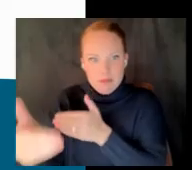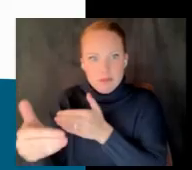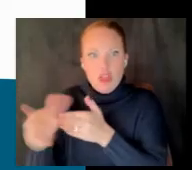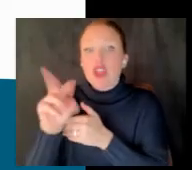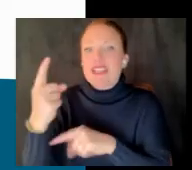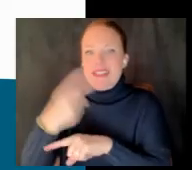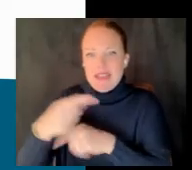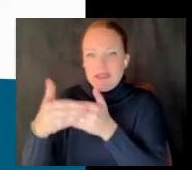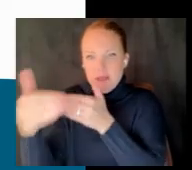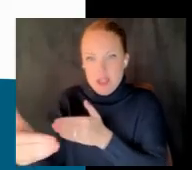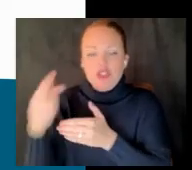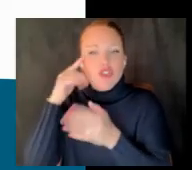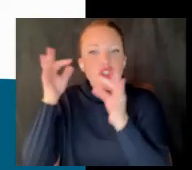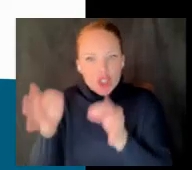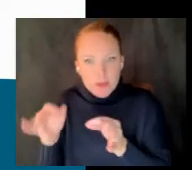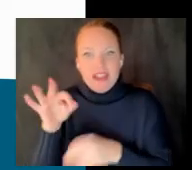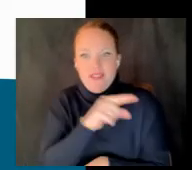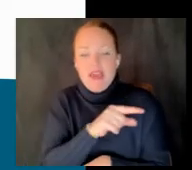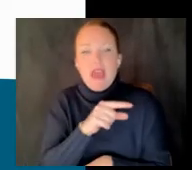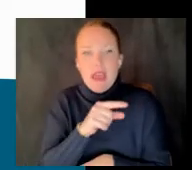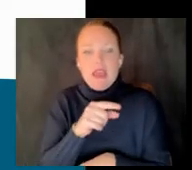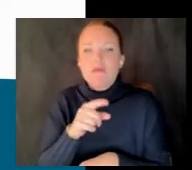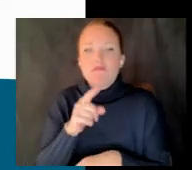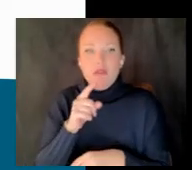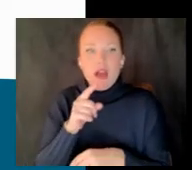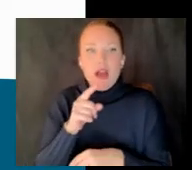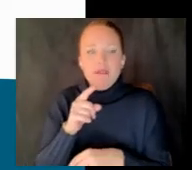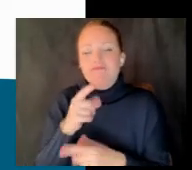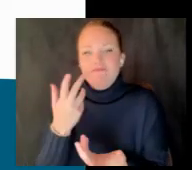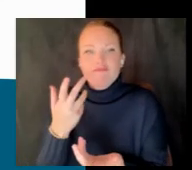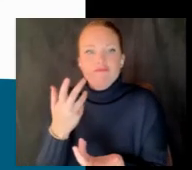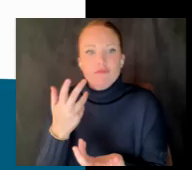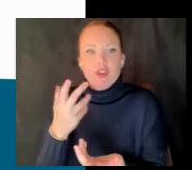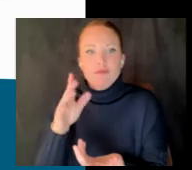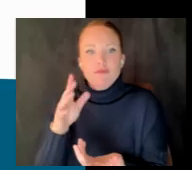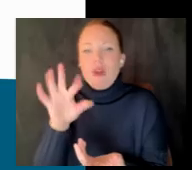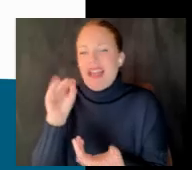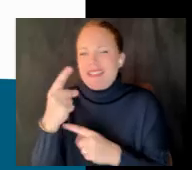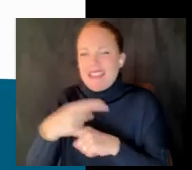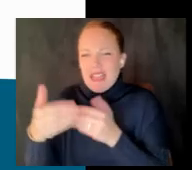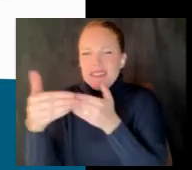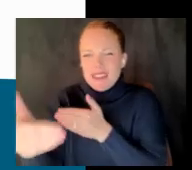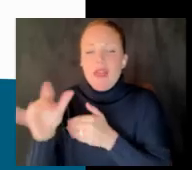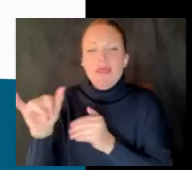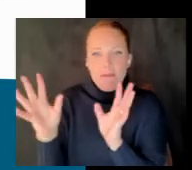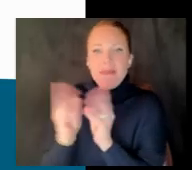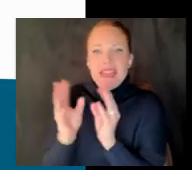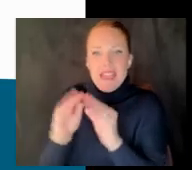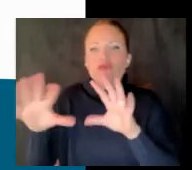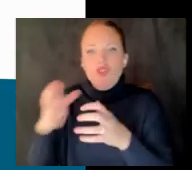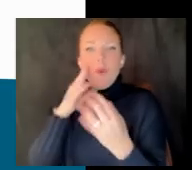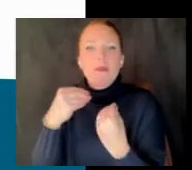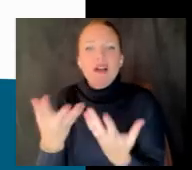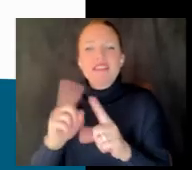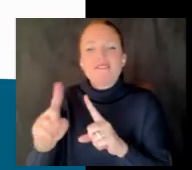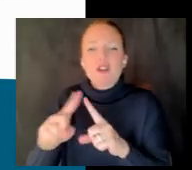with accommodations due to their documented disability. Upon the scheduling of this meeting, you'll be provided with procedural safeguards